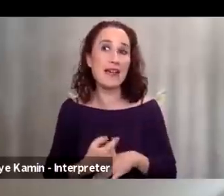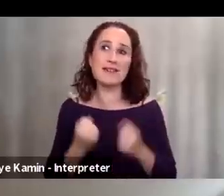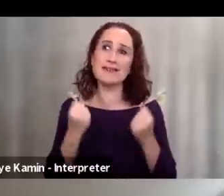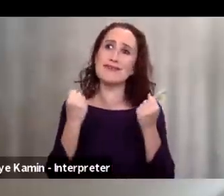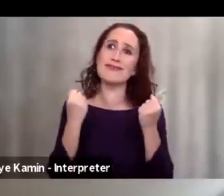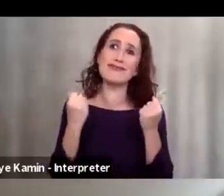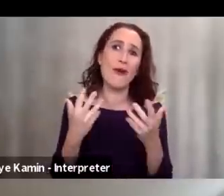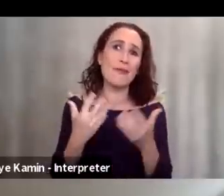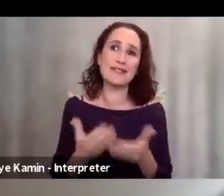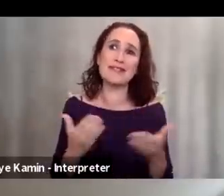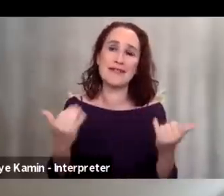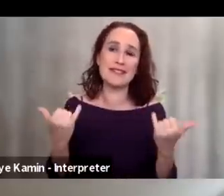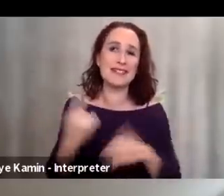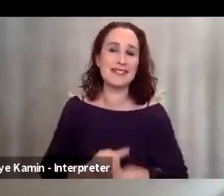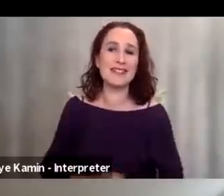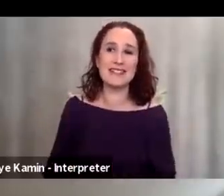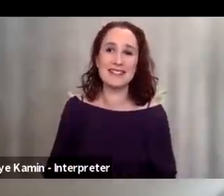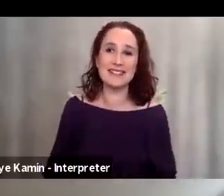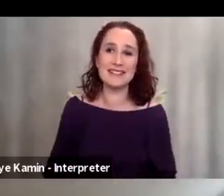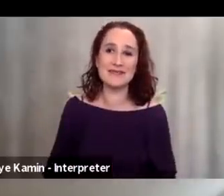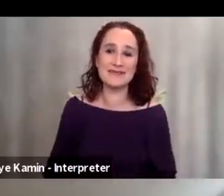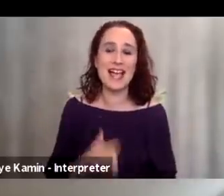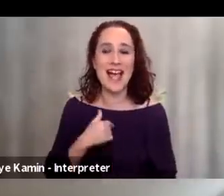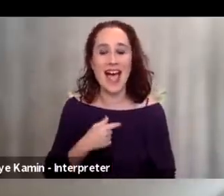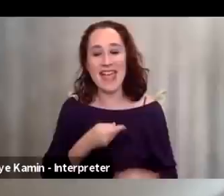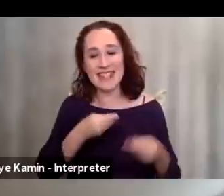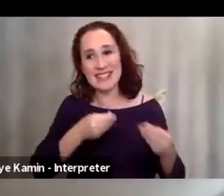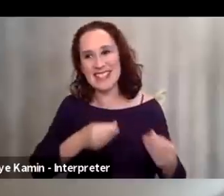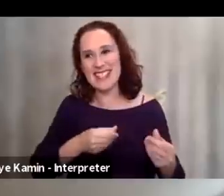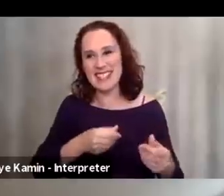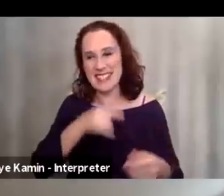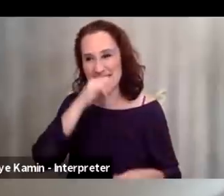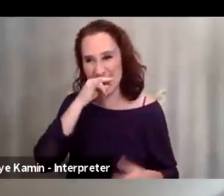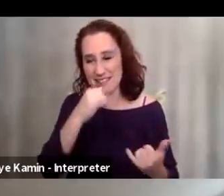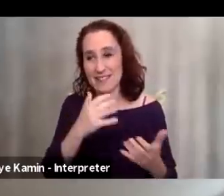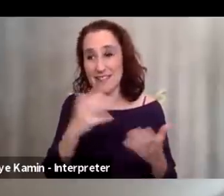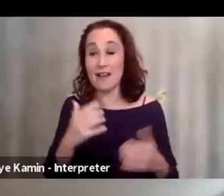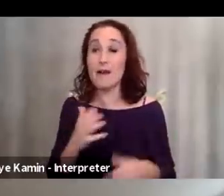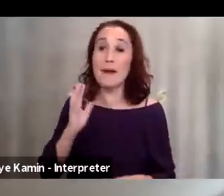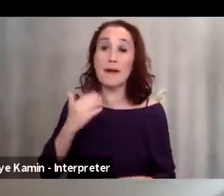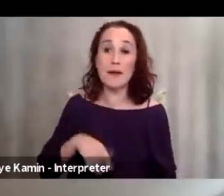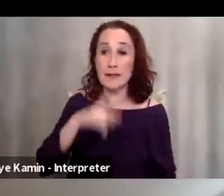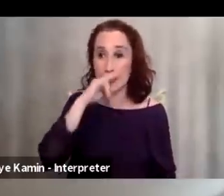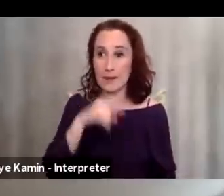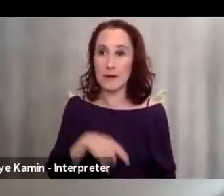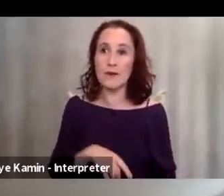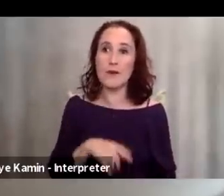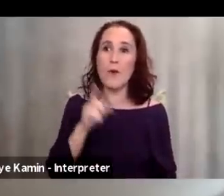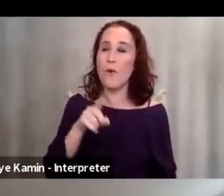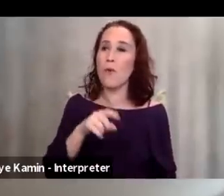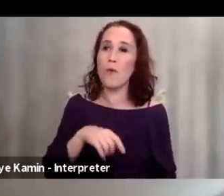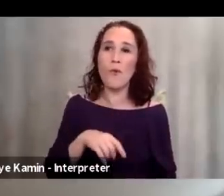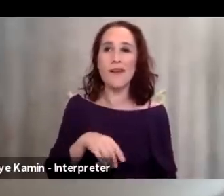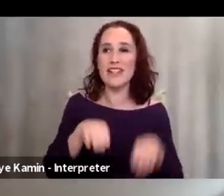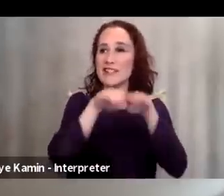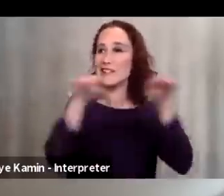much stuff. I mean, I kid with children a lot, you know, that when I was a kid, there was, like, one dusty shelf of children's